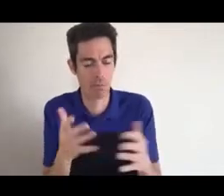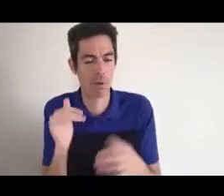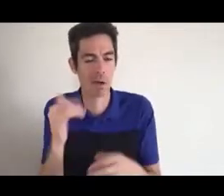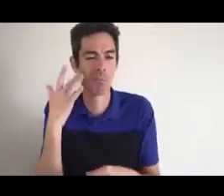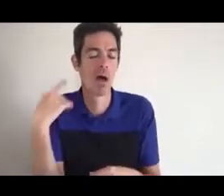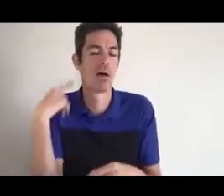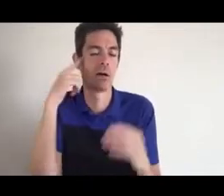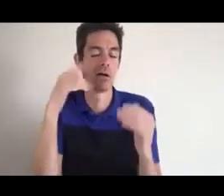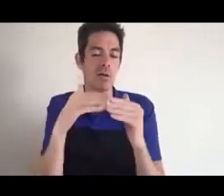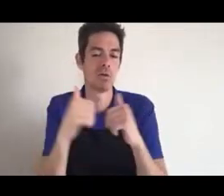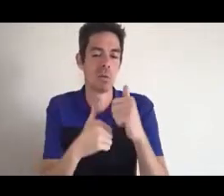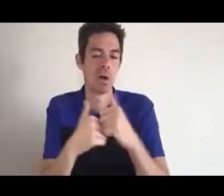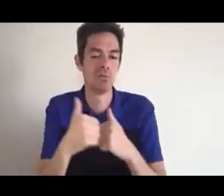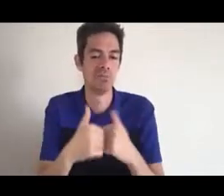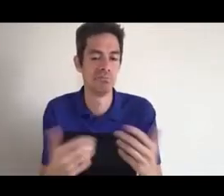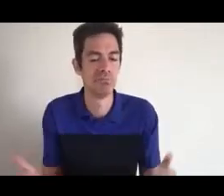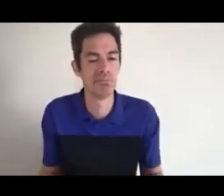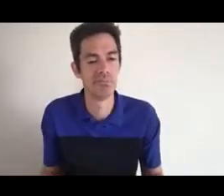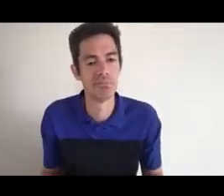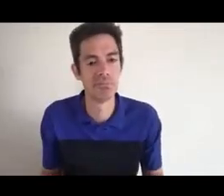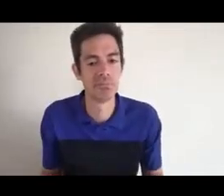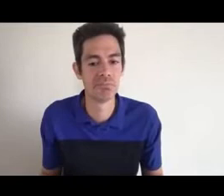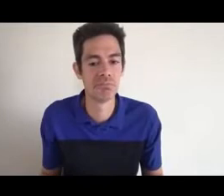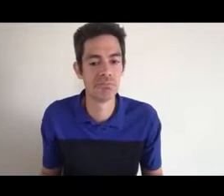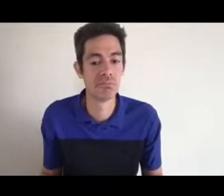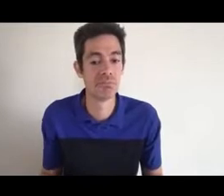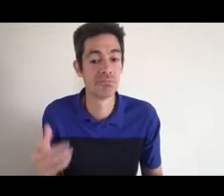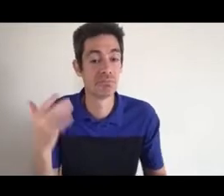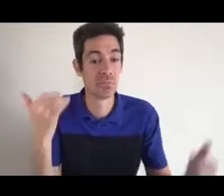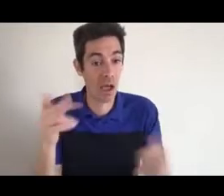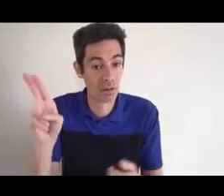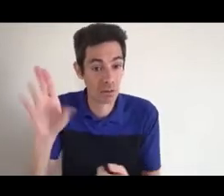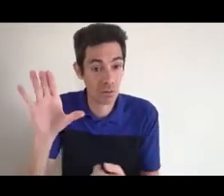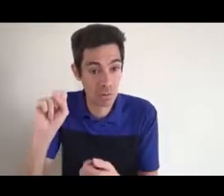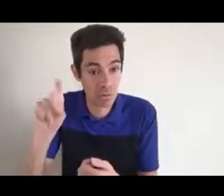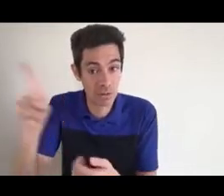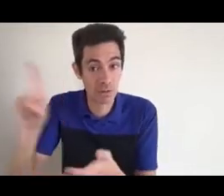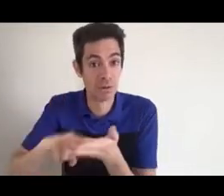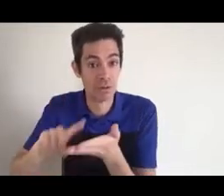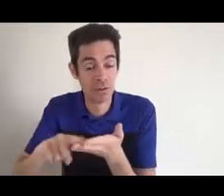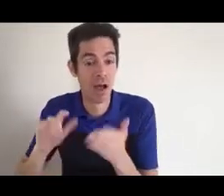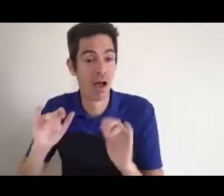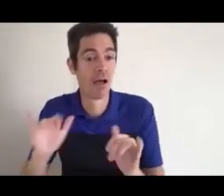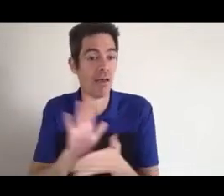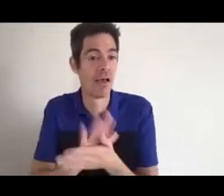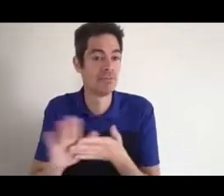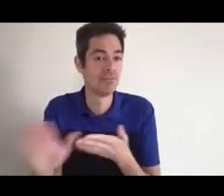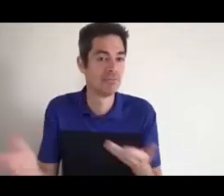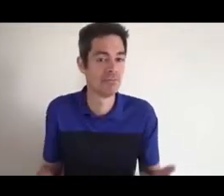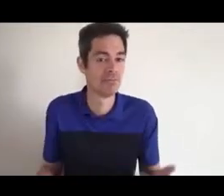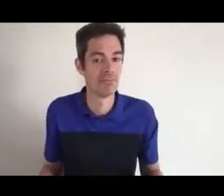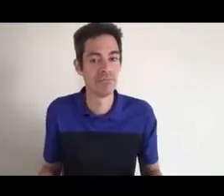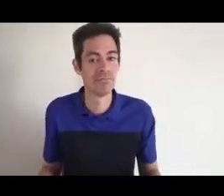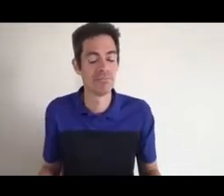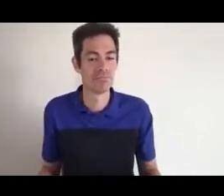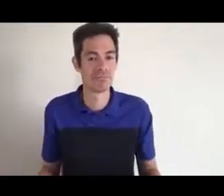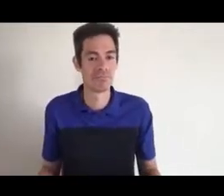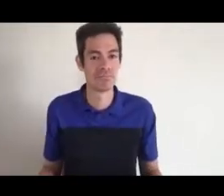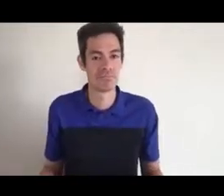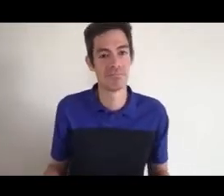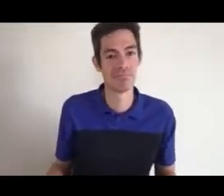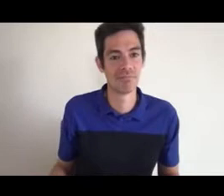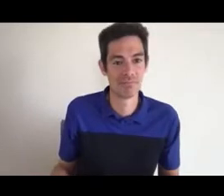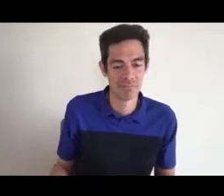it's difficult for me to eliminate is. So I thought equal structure is a way to do that. Now UCSD is